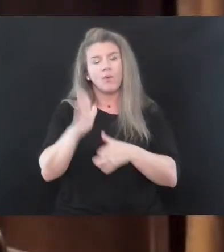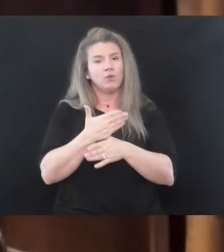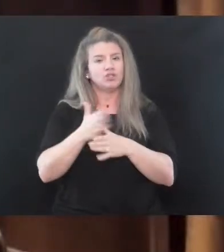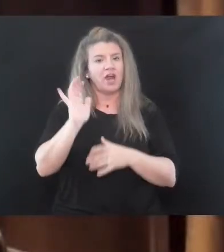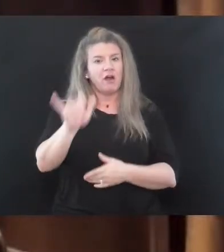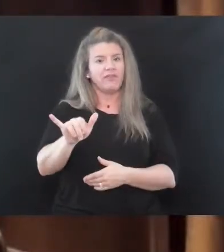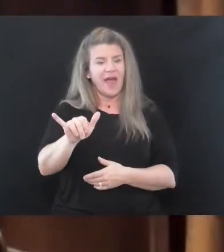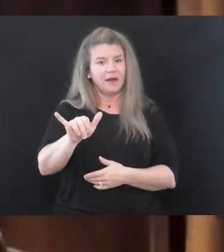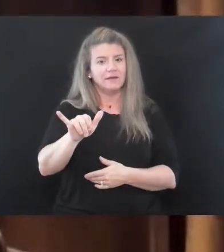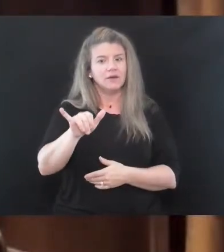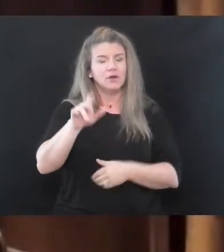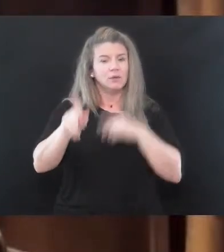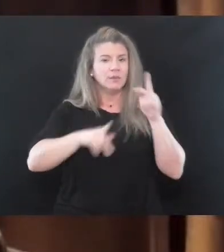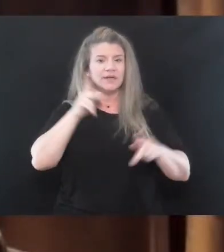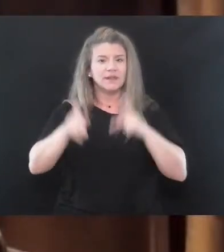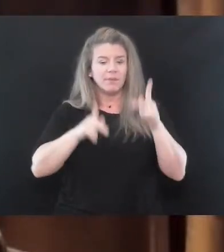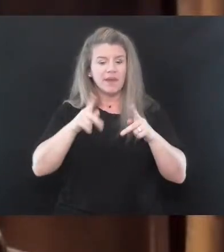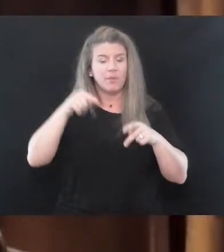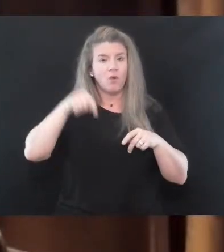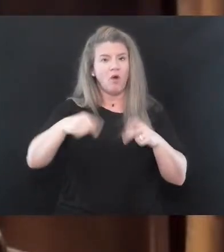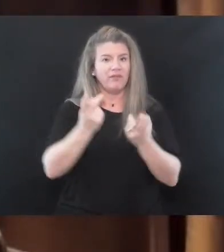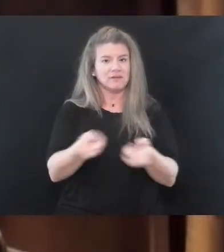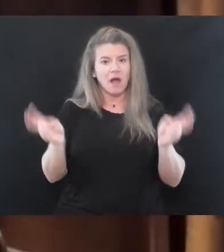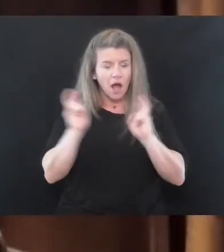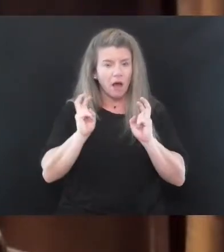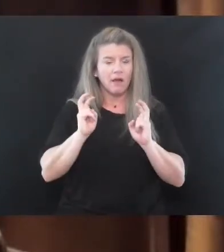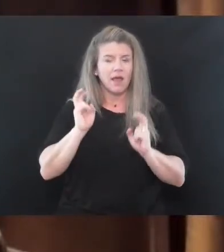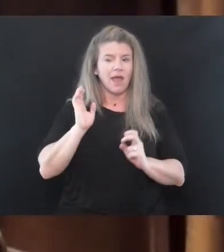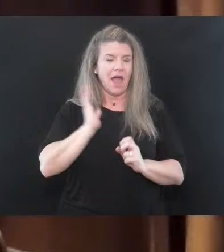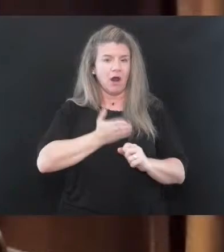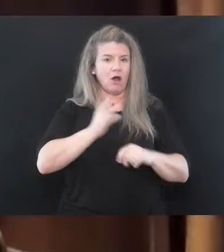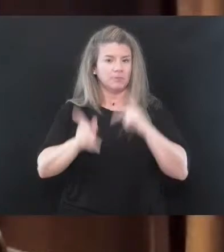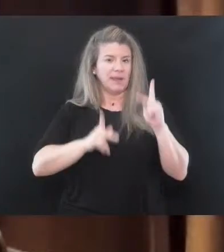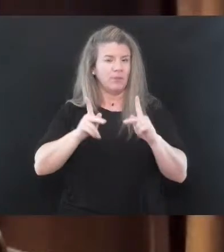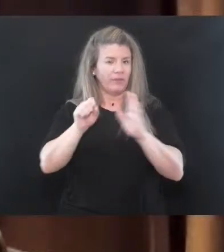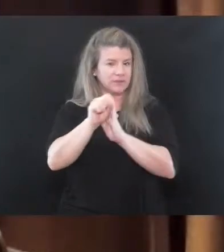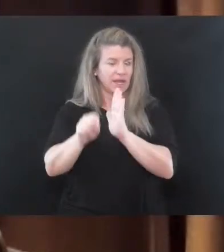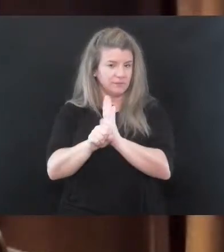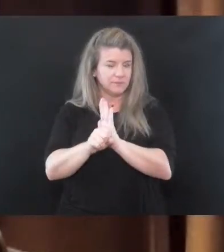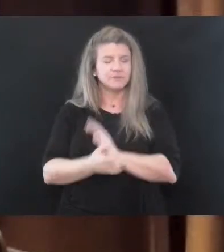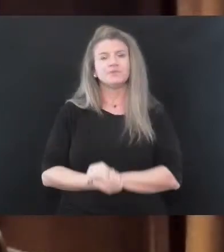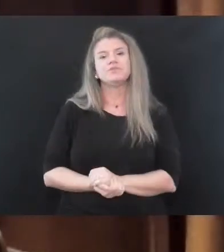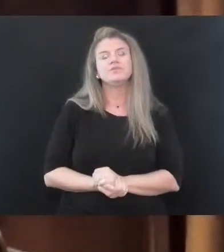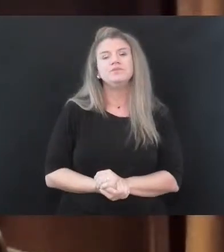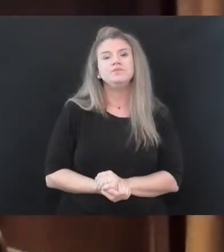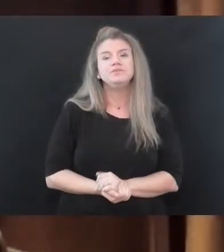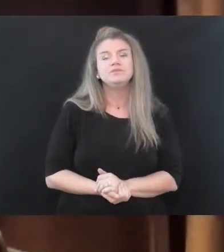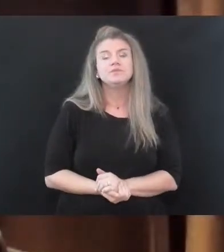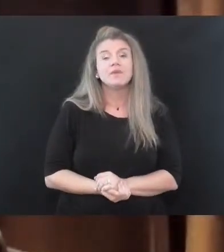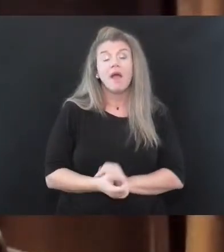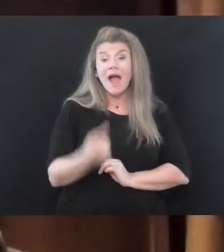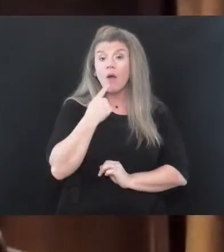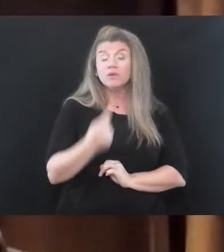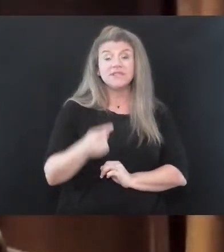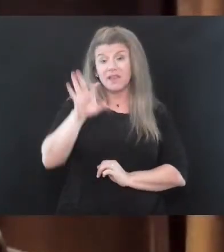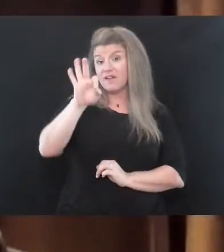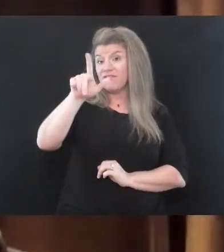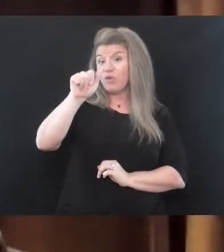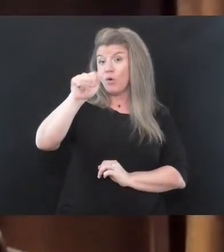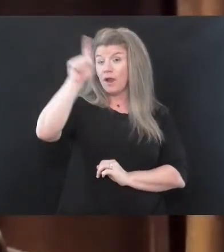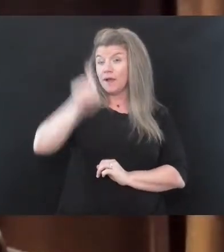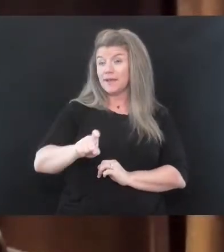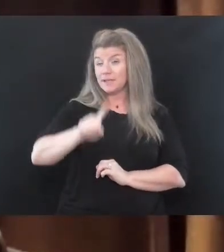with the folks on this call and with the citizens of our state. I would say the Florida and Texas question